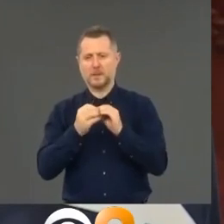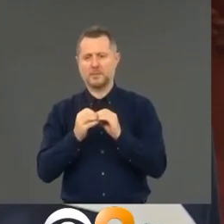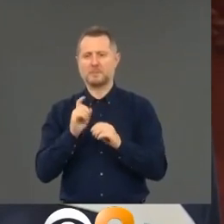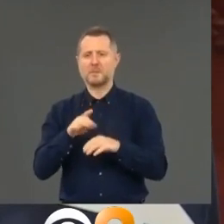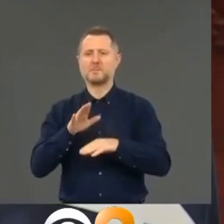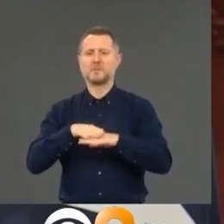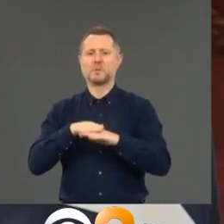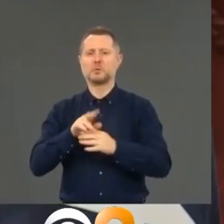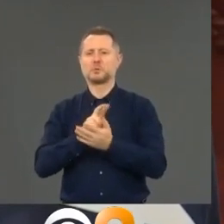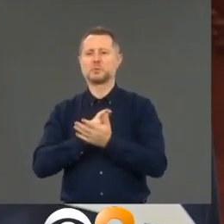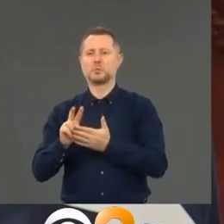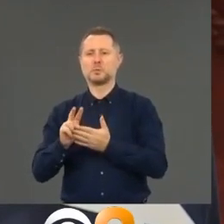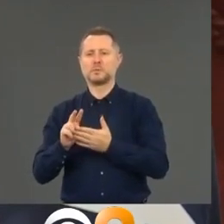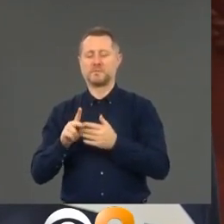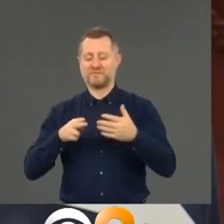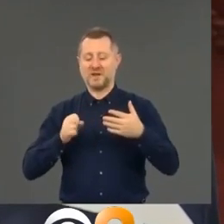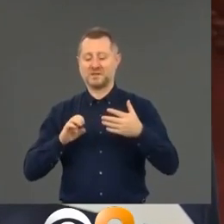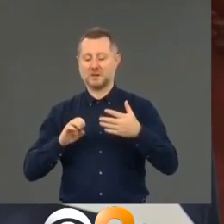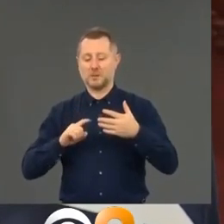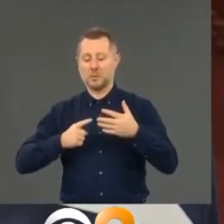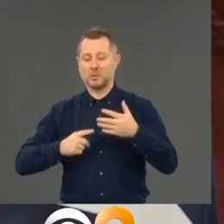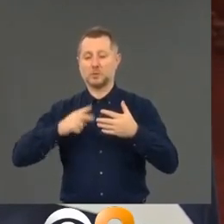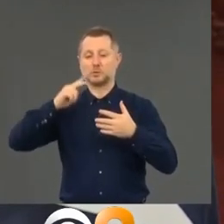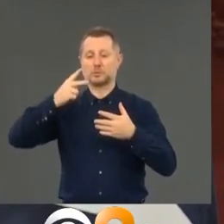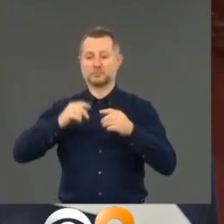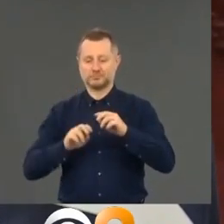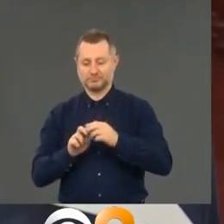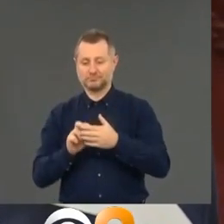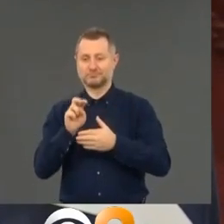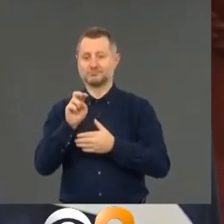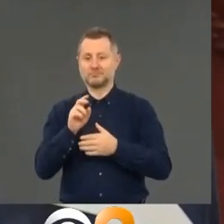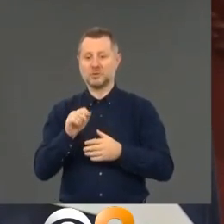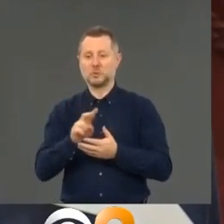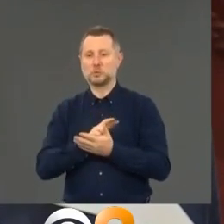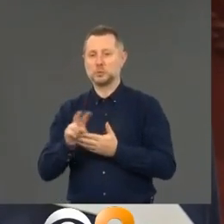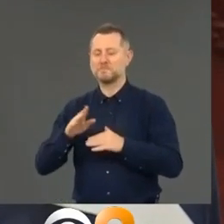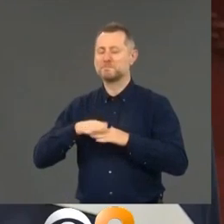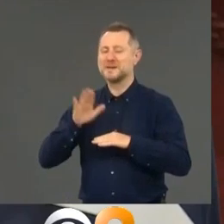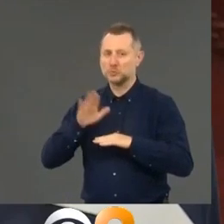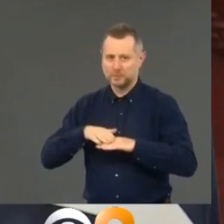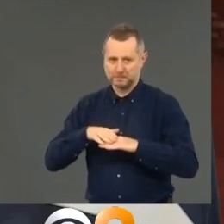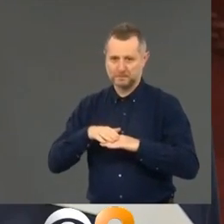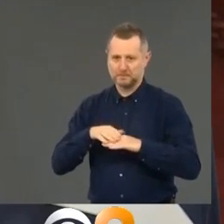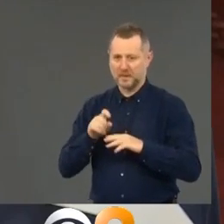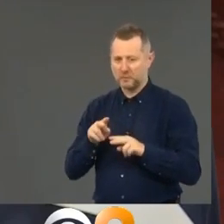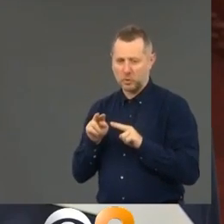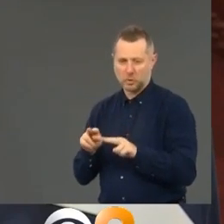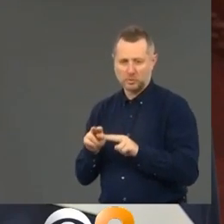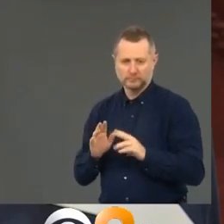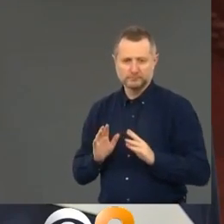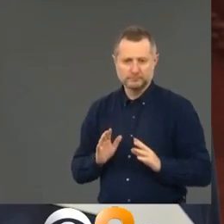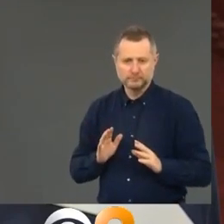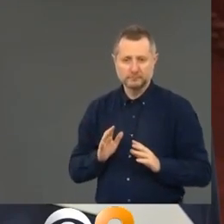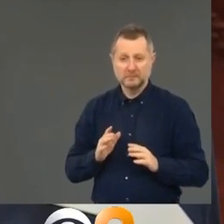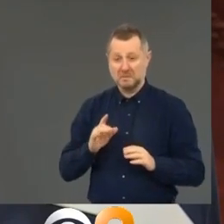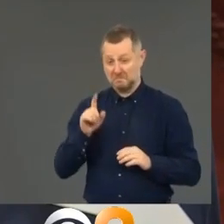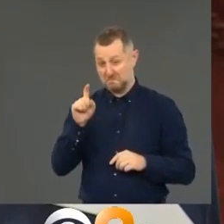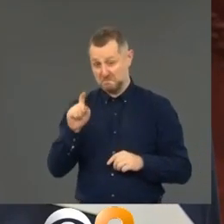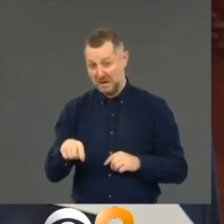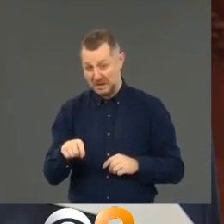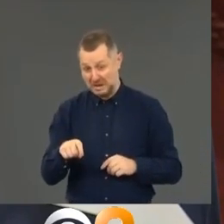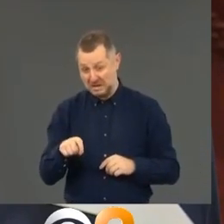That's a rule of thumb. There is no magic or science to that. That's not a hard and fast